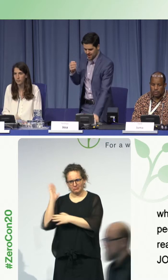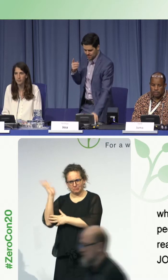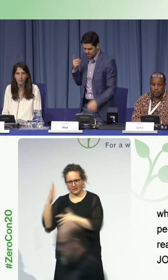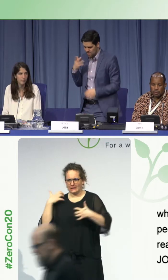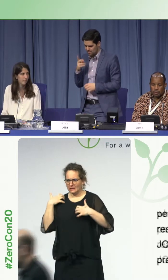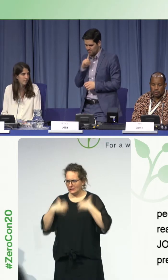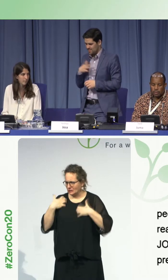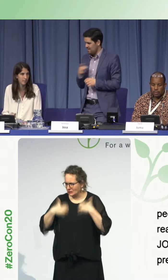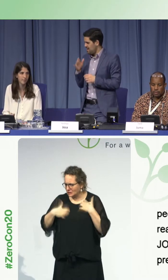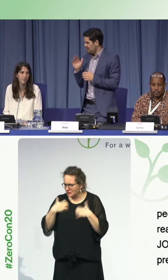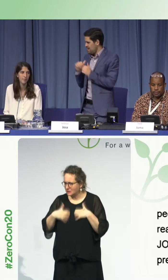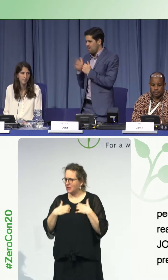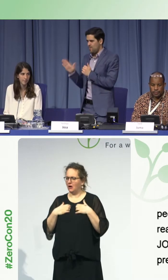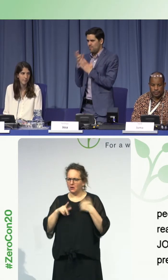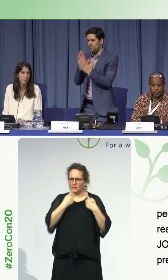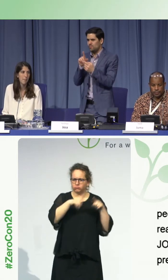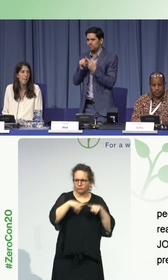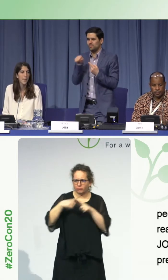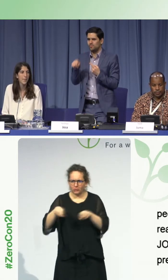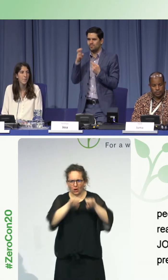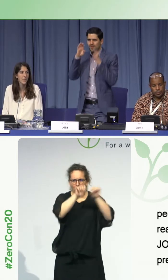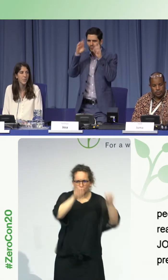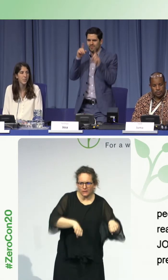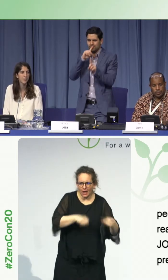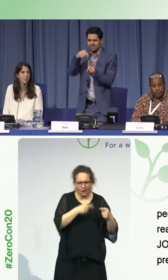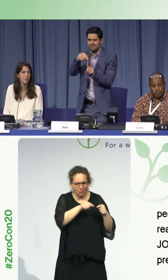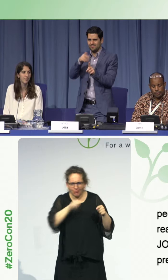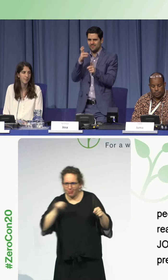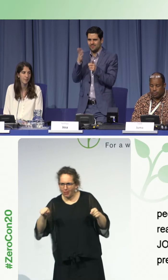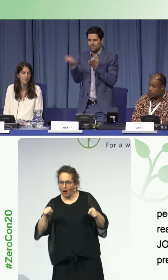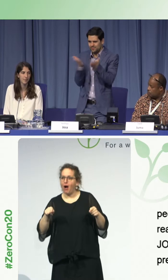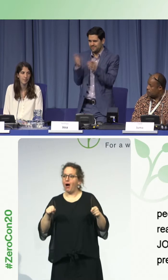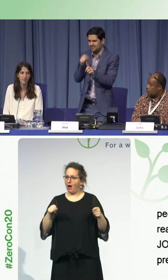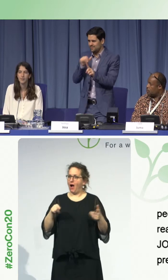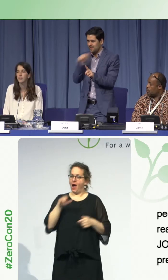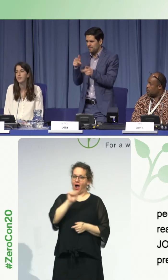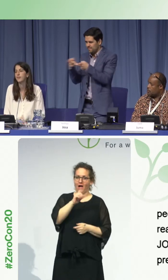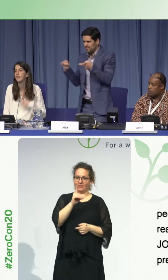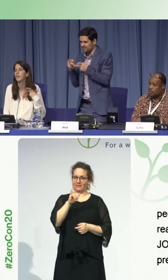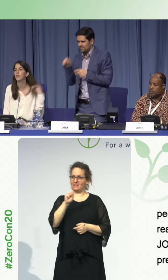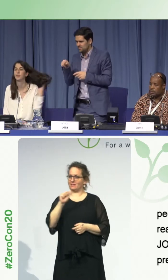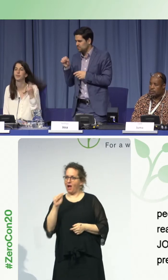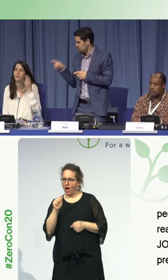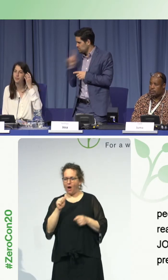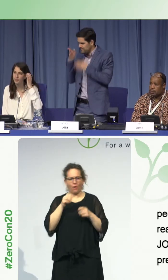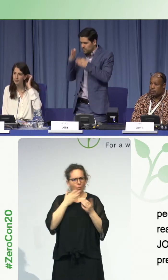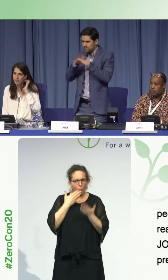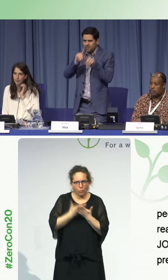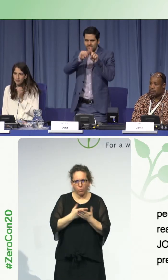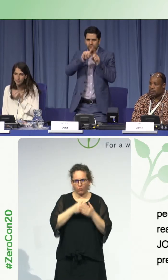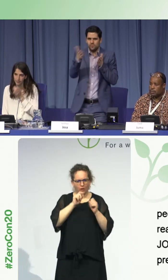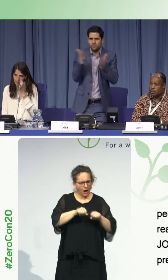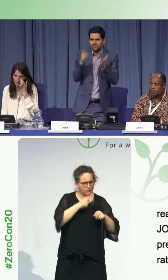Deborah's presentation, is really important. And it's important to look at the complicated levels that are